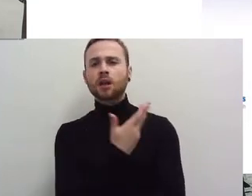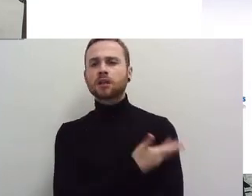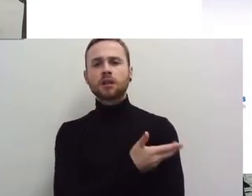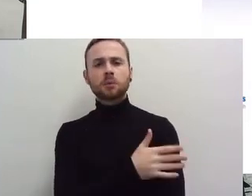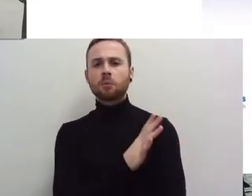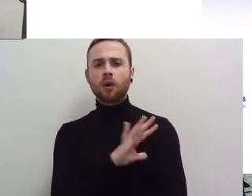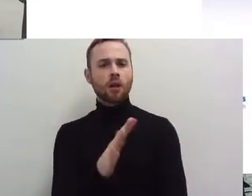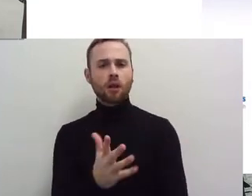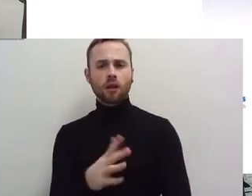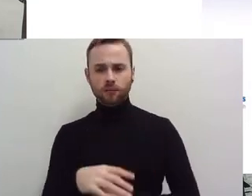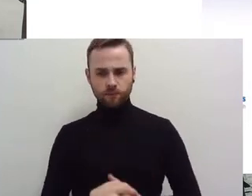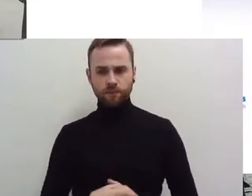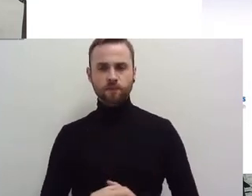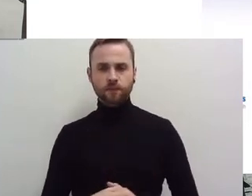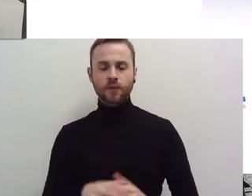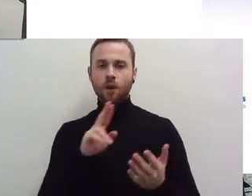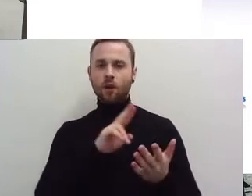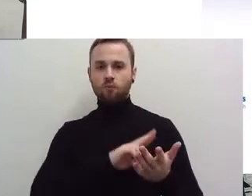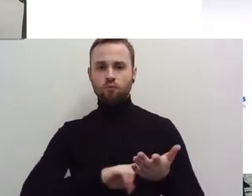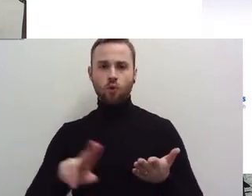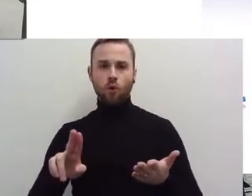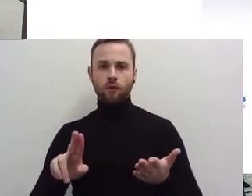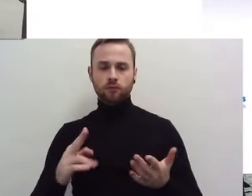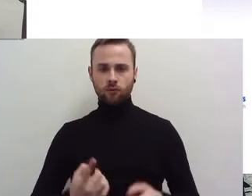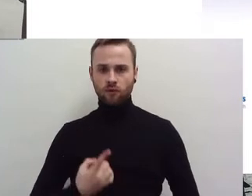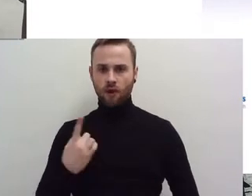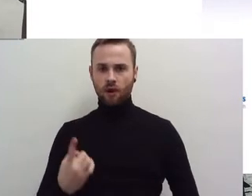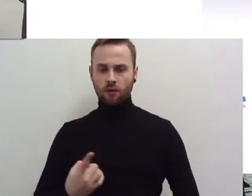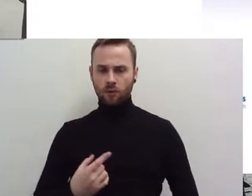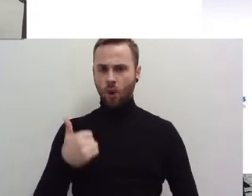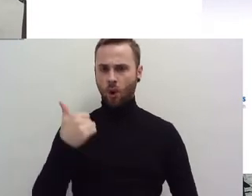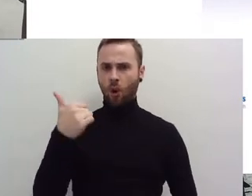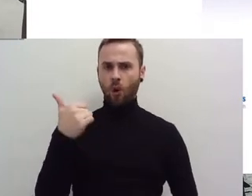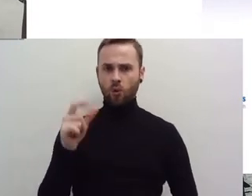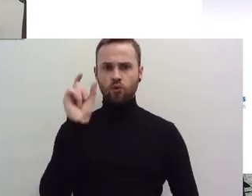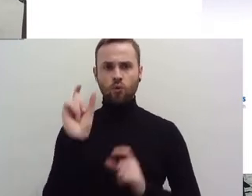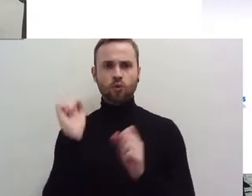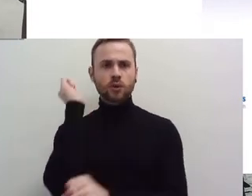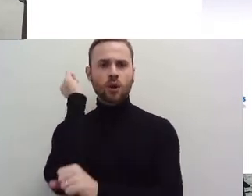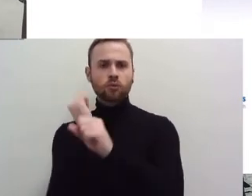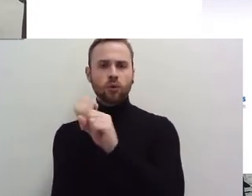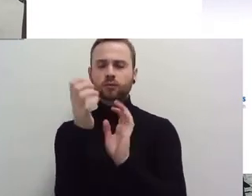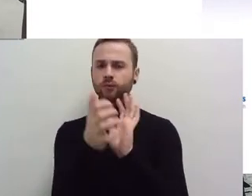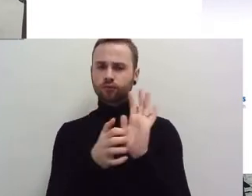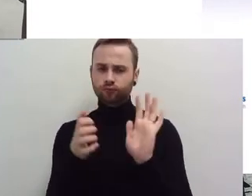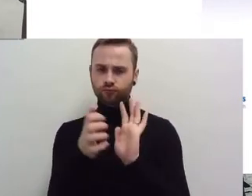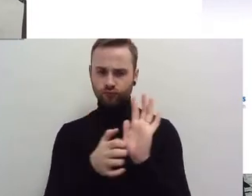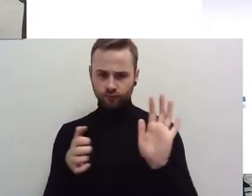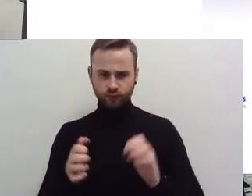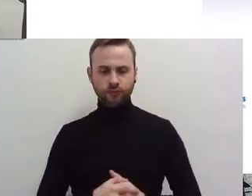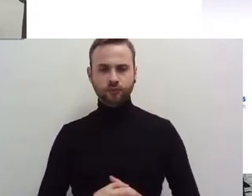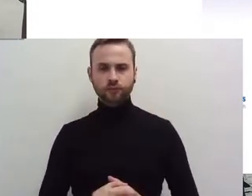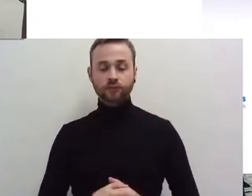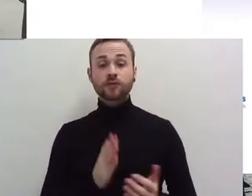staff. In all of the countries, we found that the salaries for people working in early childhood education and